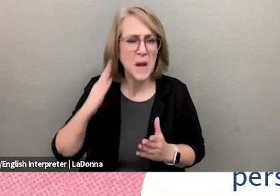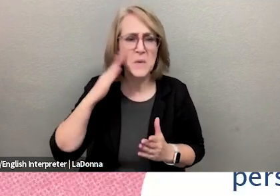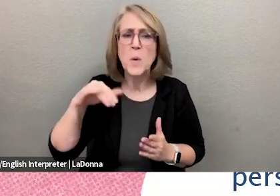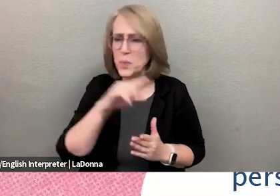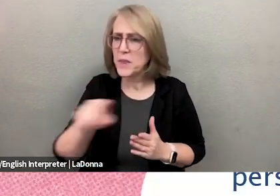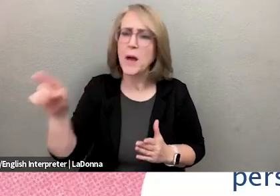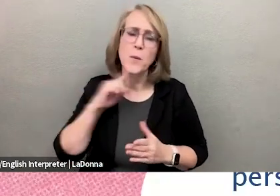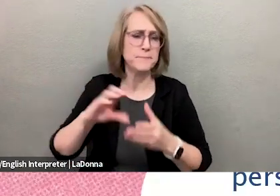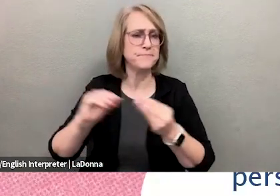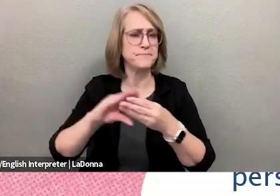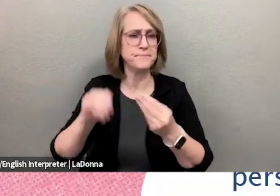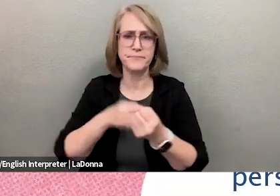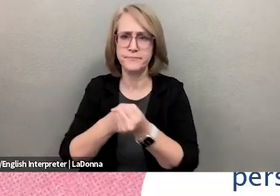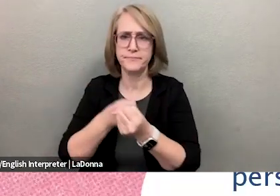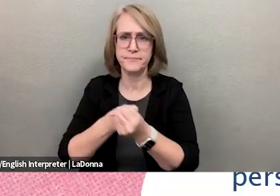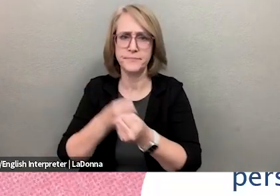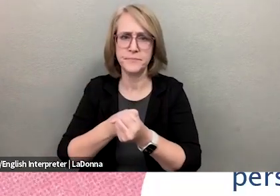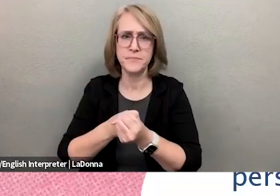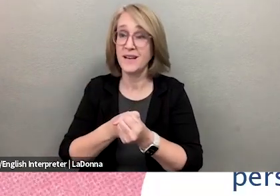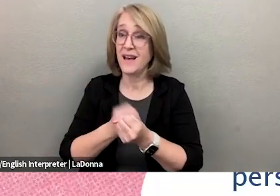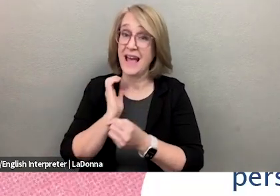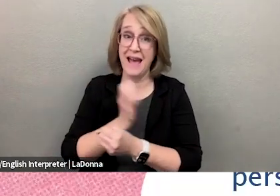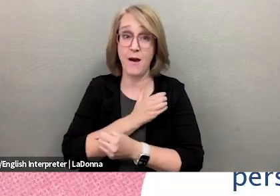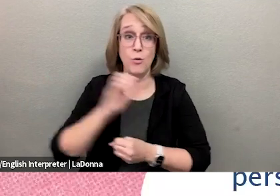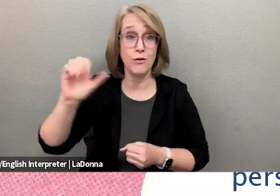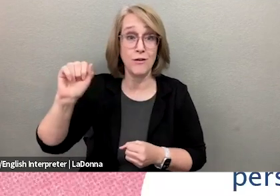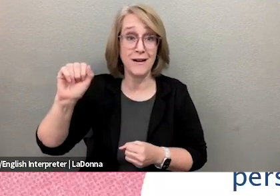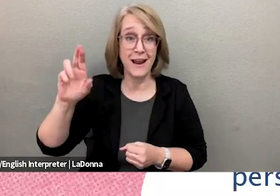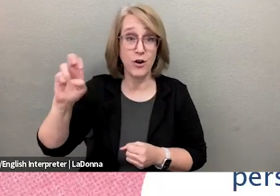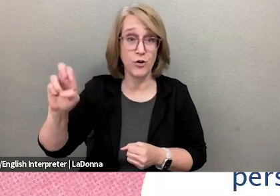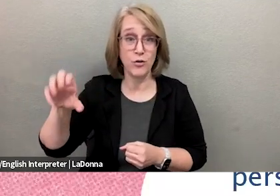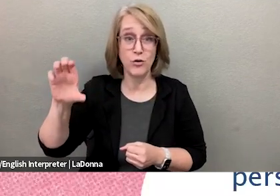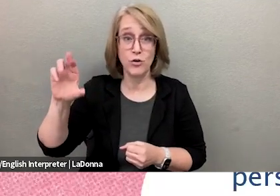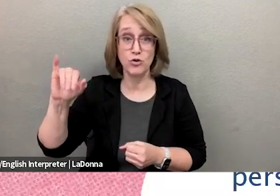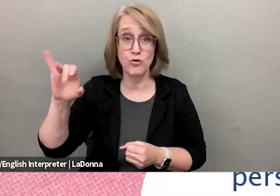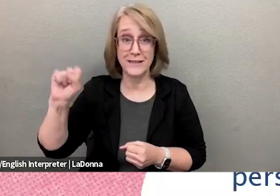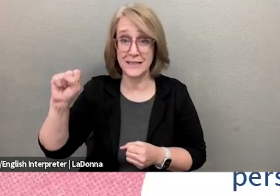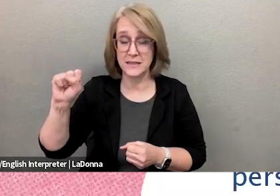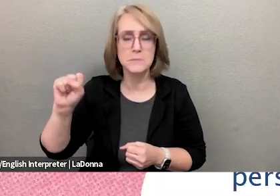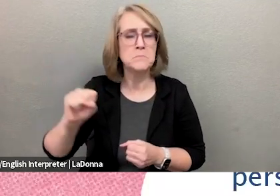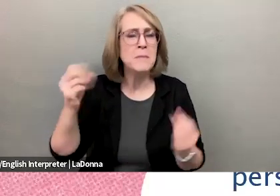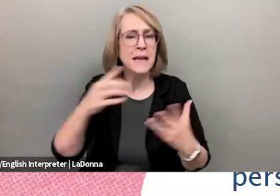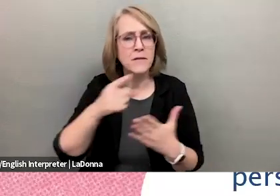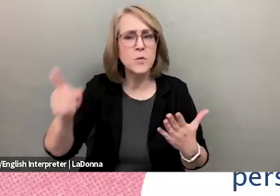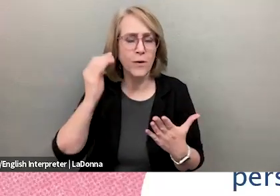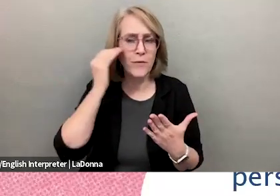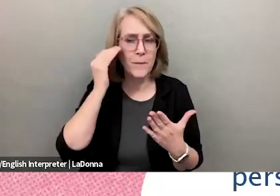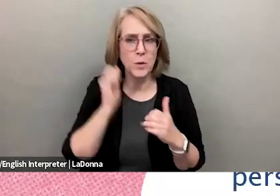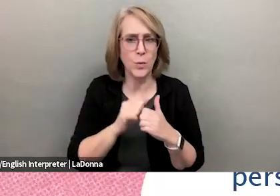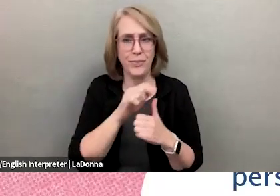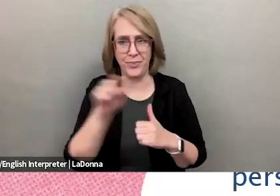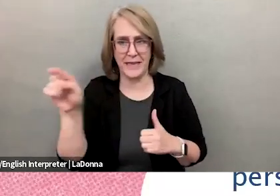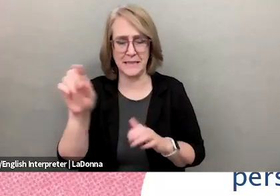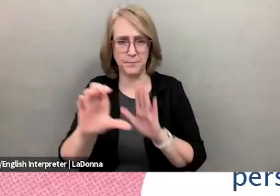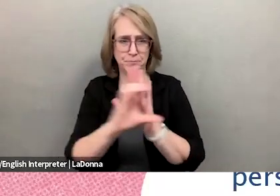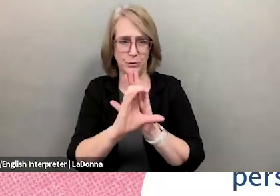our advocacy about the care crisis. And, you know, these are familiar points, I believe, to most of you. But just looking at